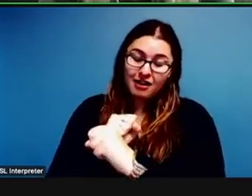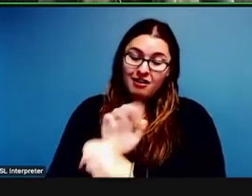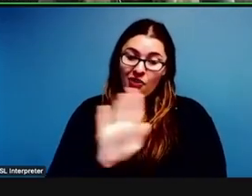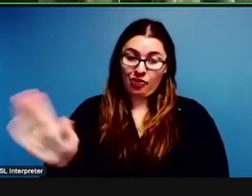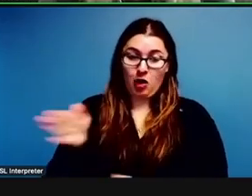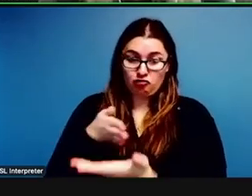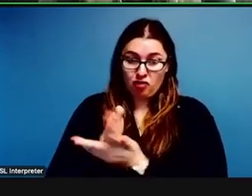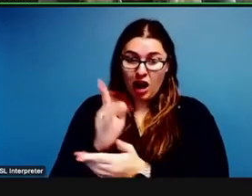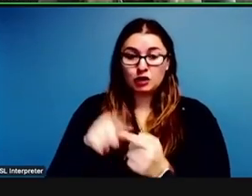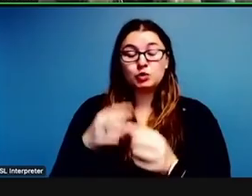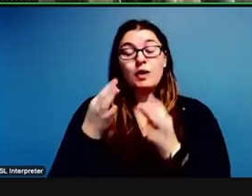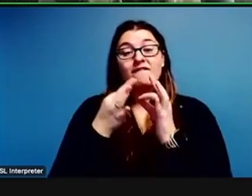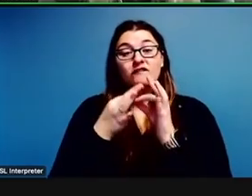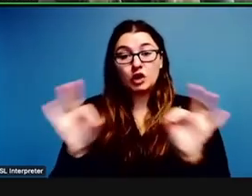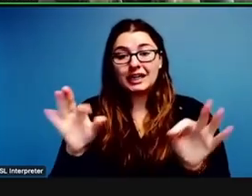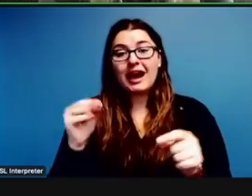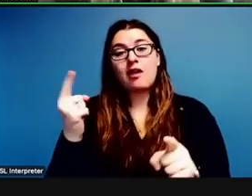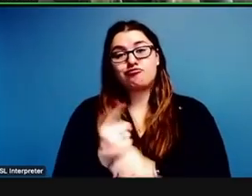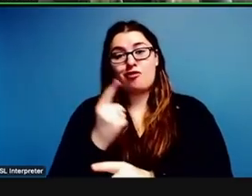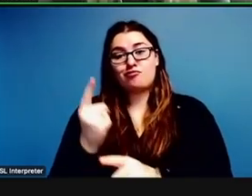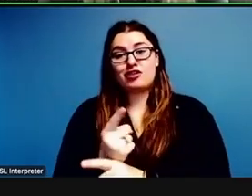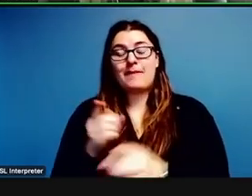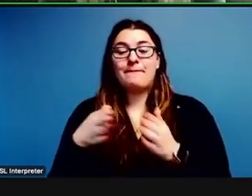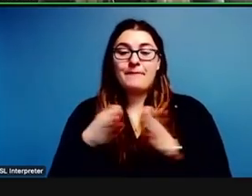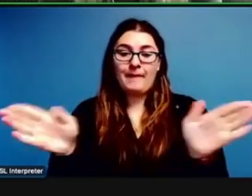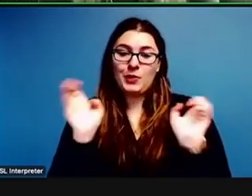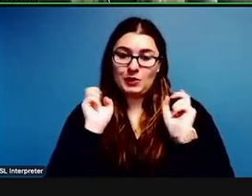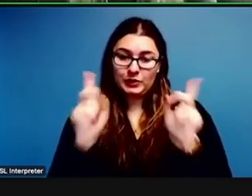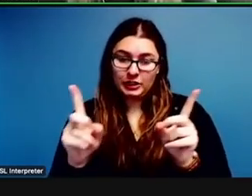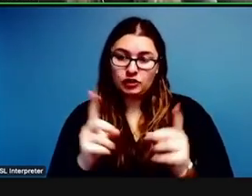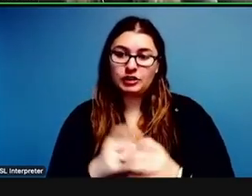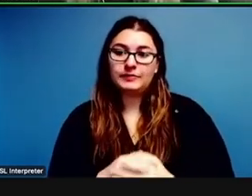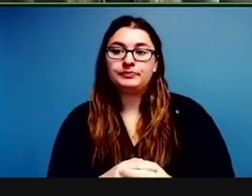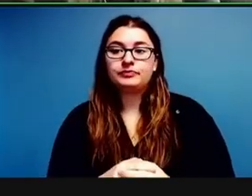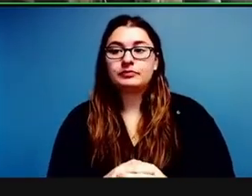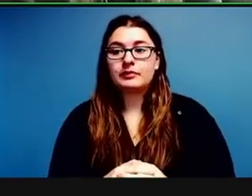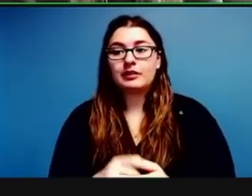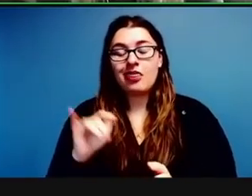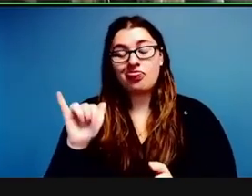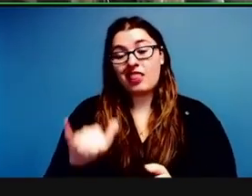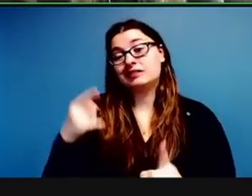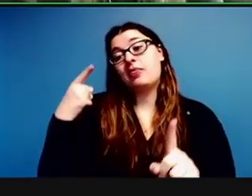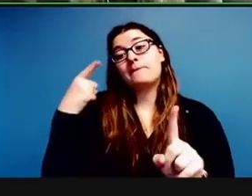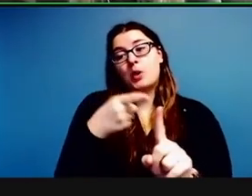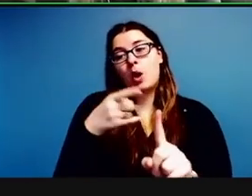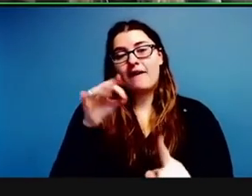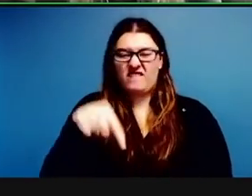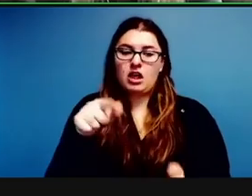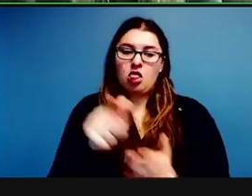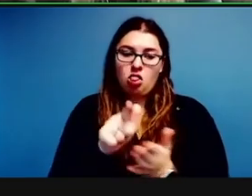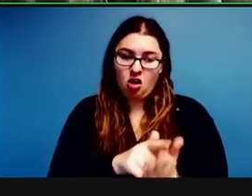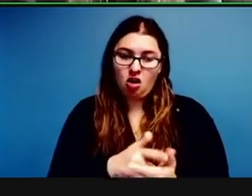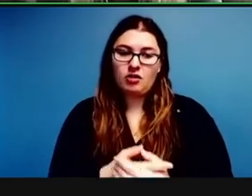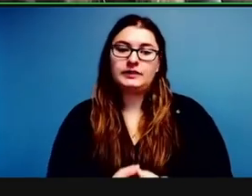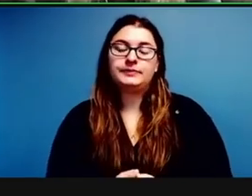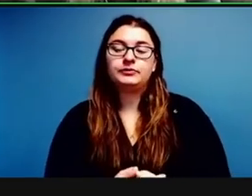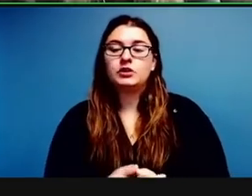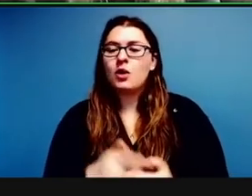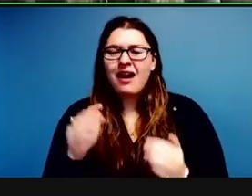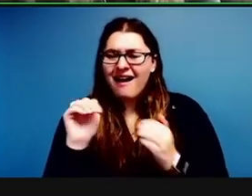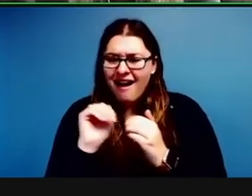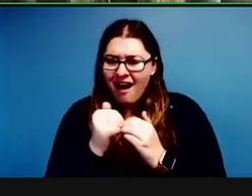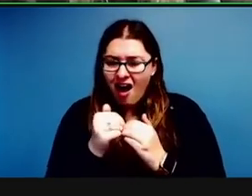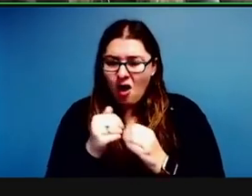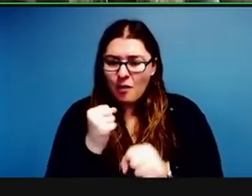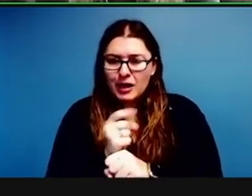right to a free and appropriate public education. So that is the point of this law. And so how do we